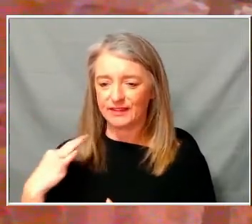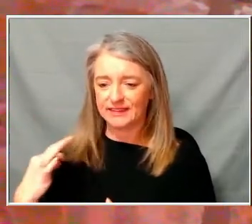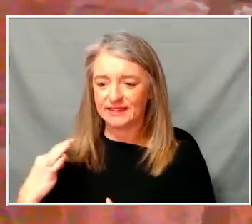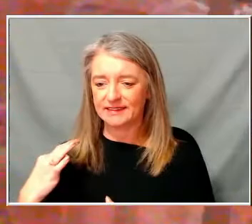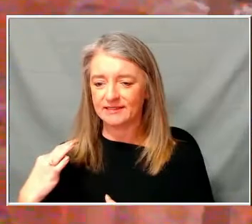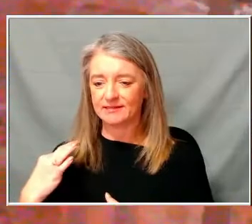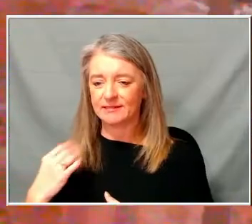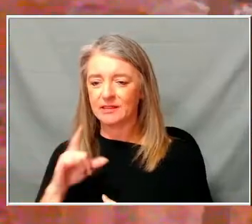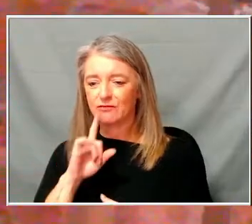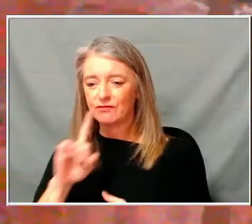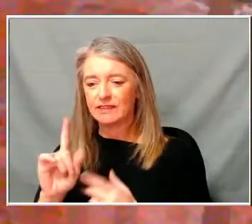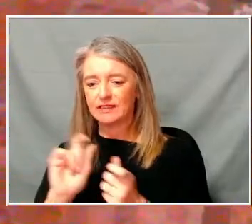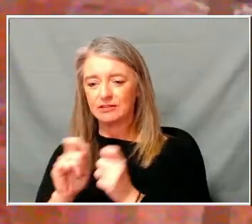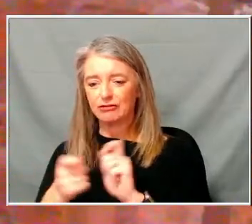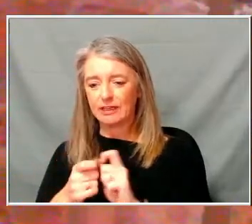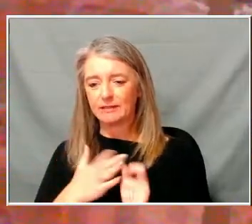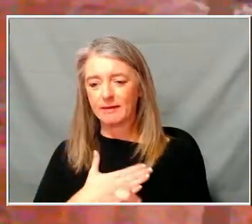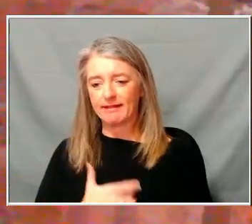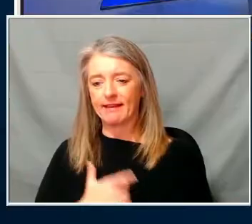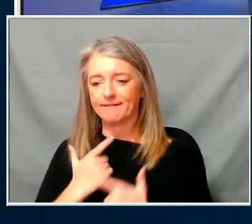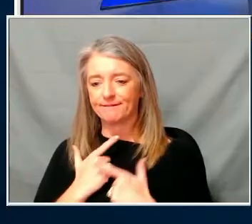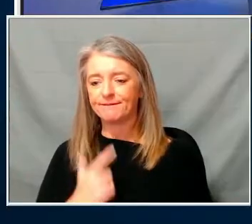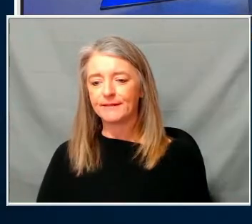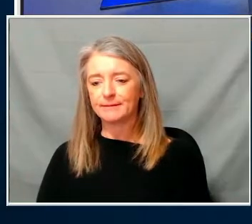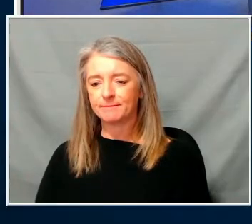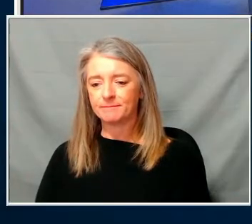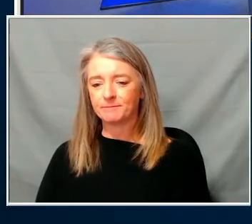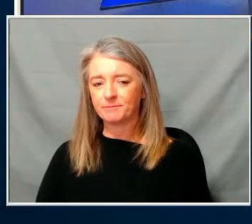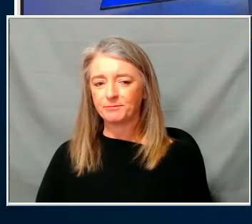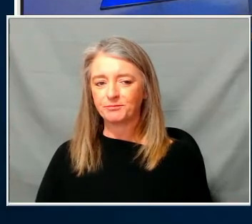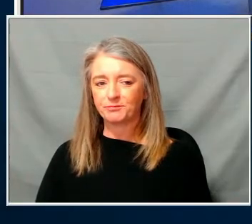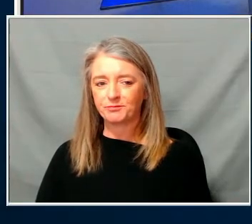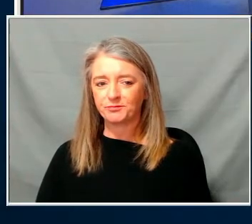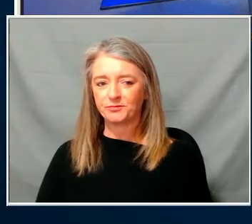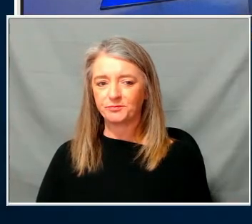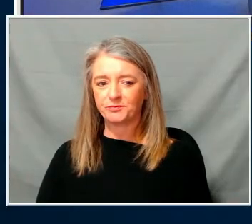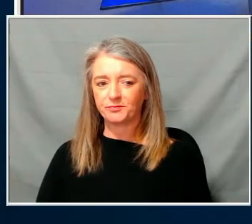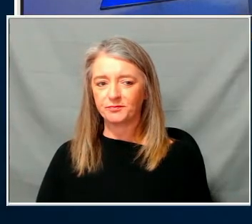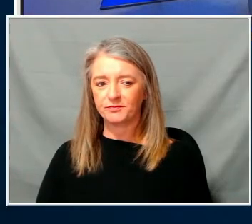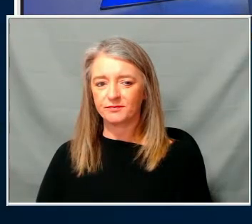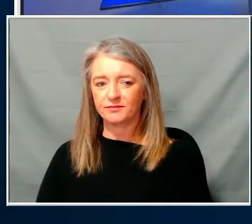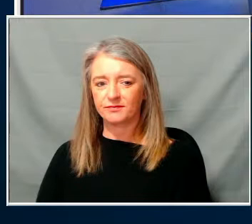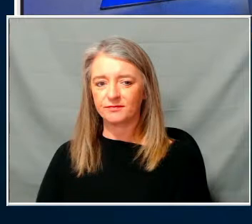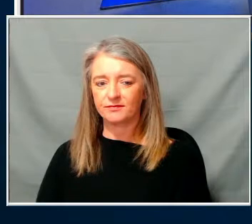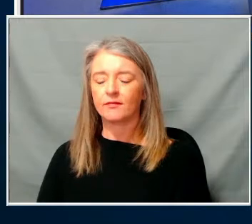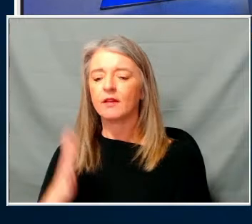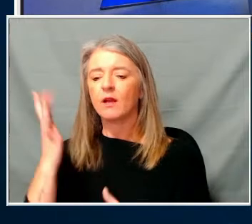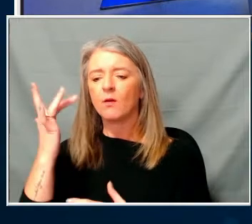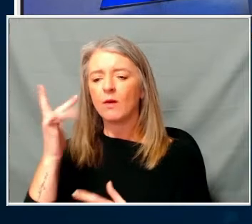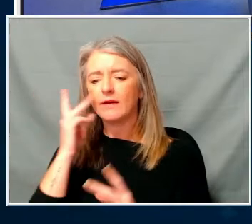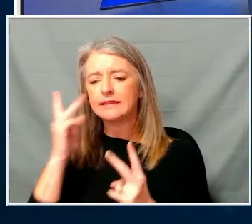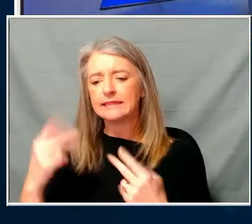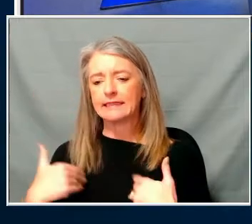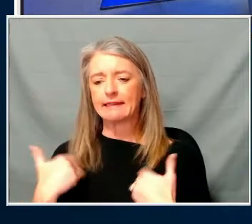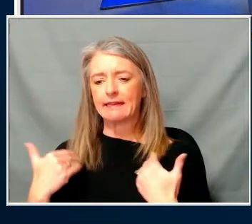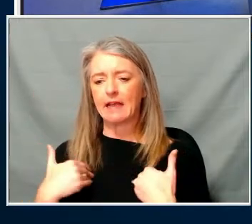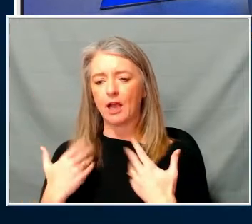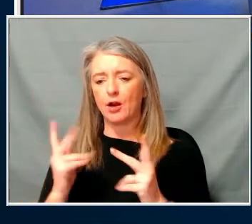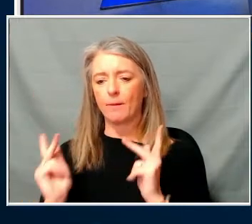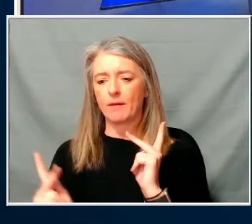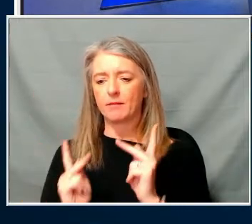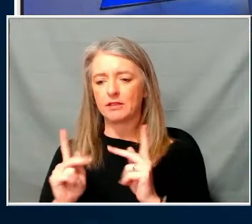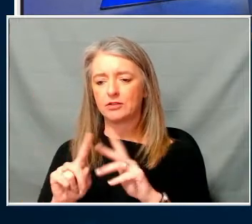it's made a world of difference in my life. Love that. Vanessa, why are we seeing this younger population starting to be